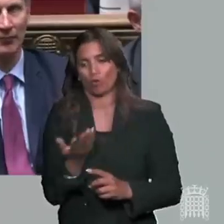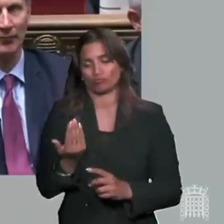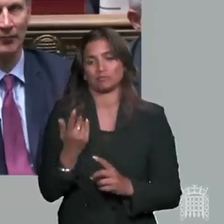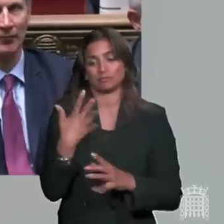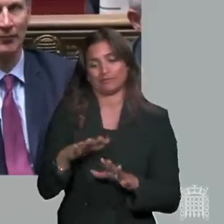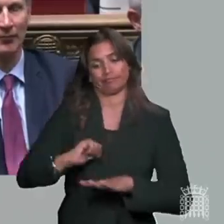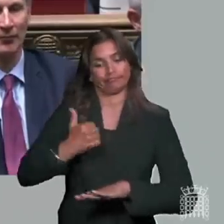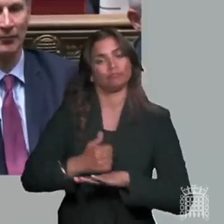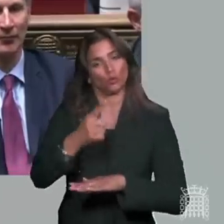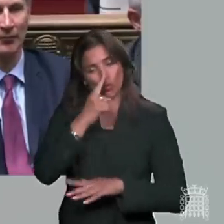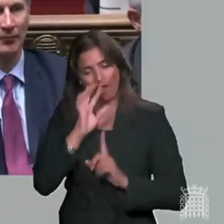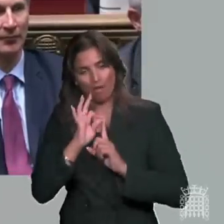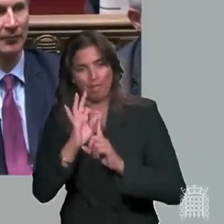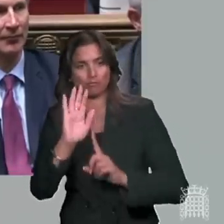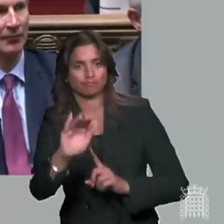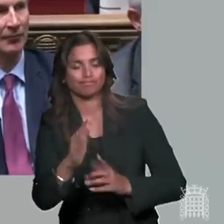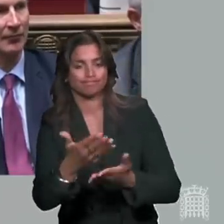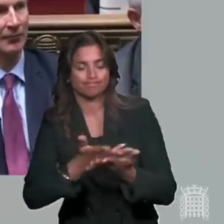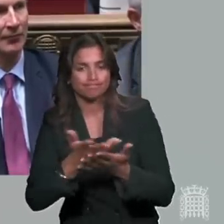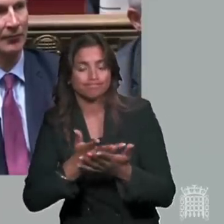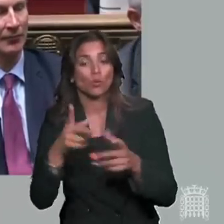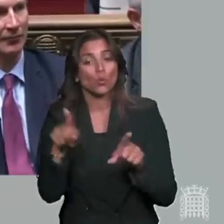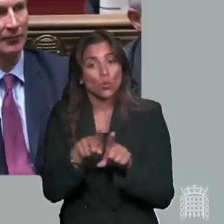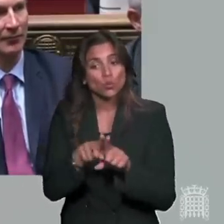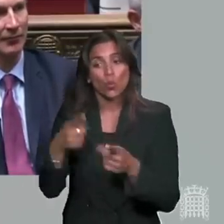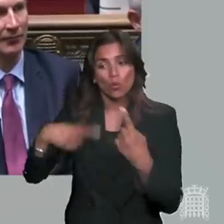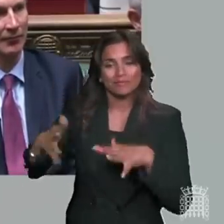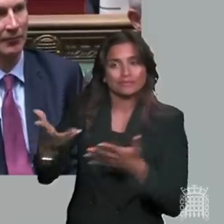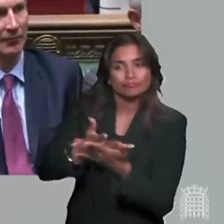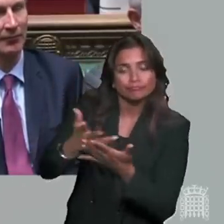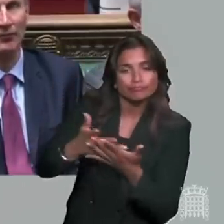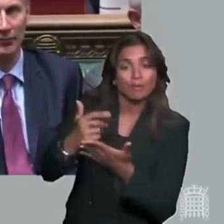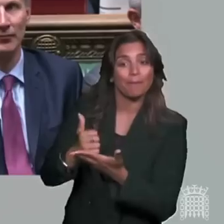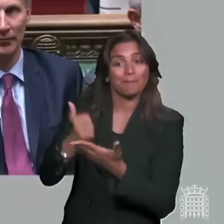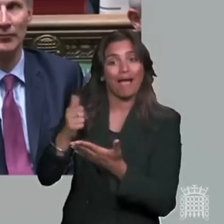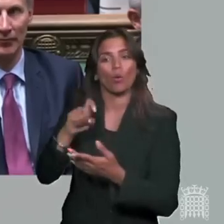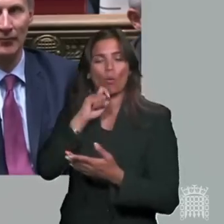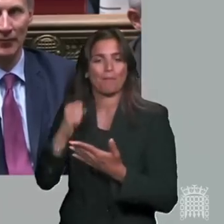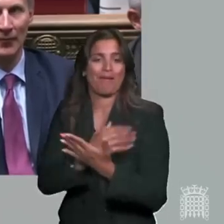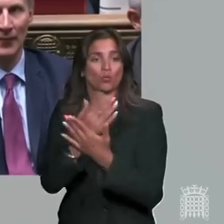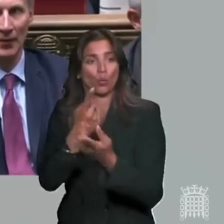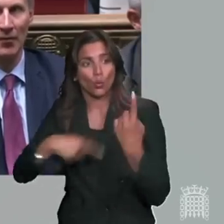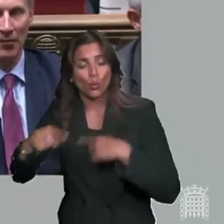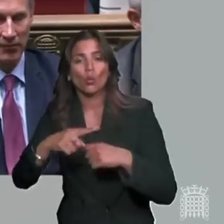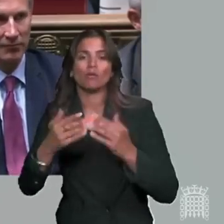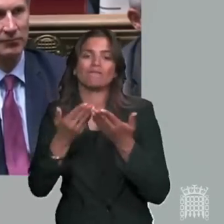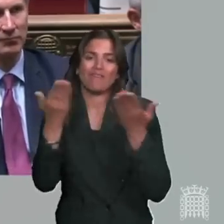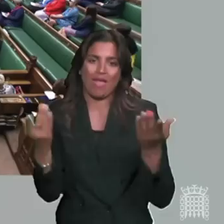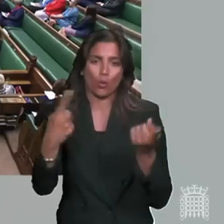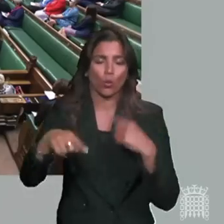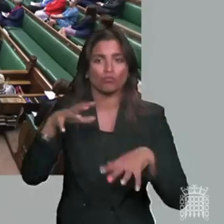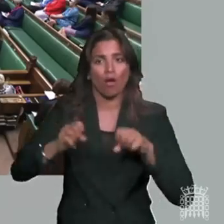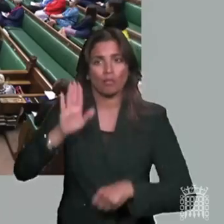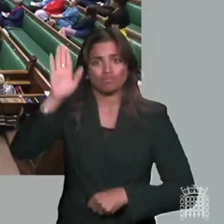my honourable friend, the Chancellor, has spoken with the FCA to ensure that banks treat all those in difficulty with the fairness and compassion that they